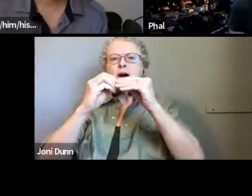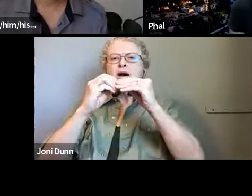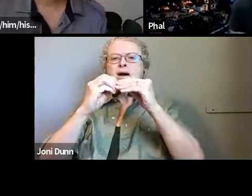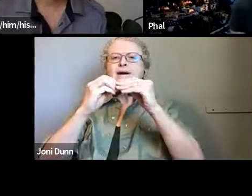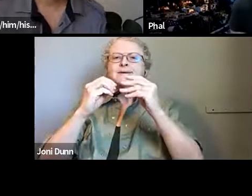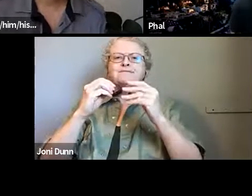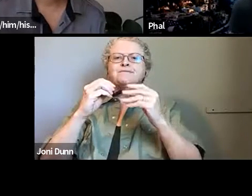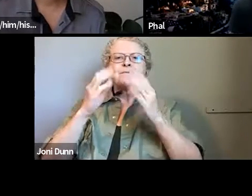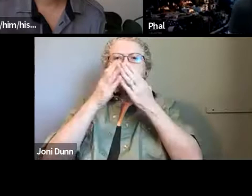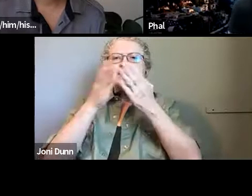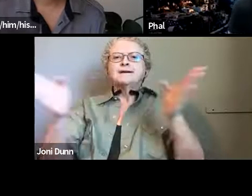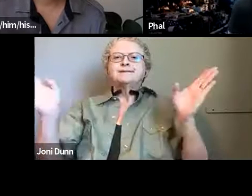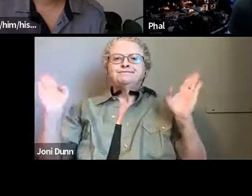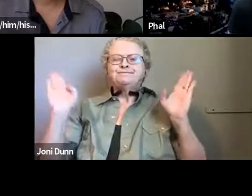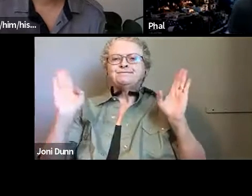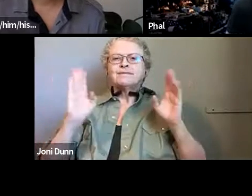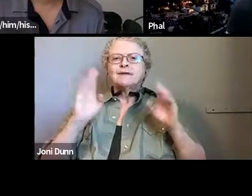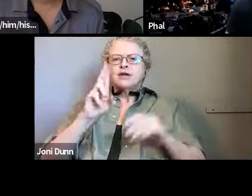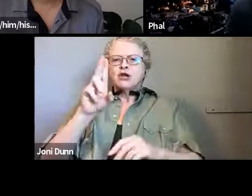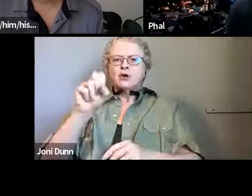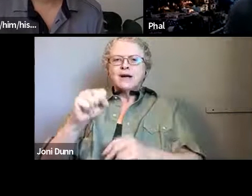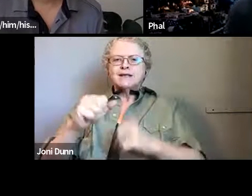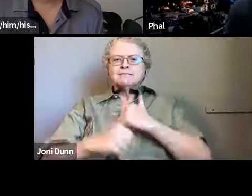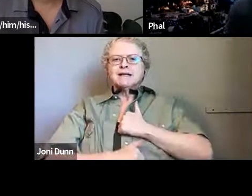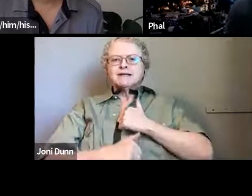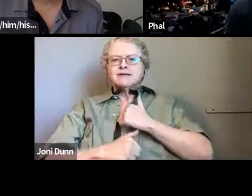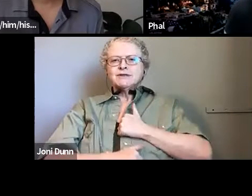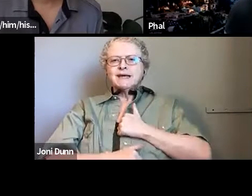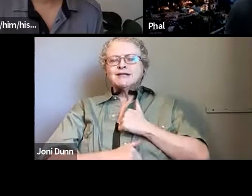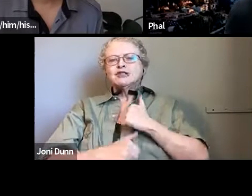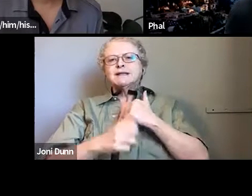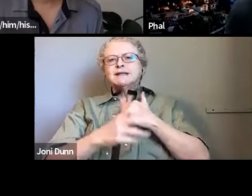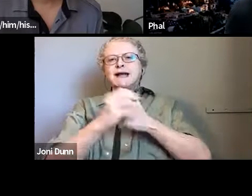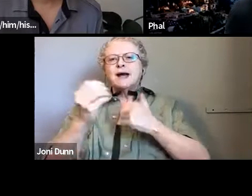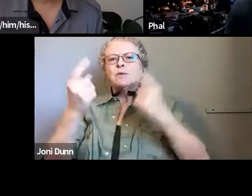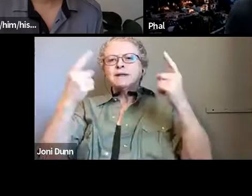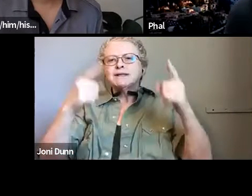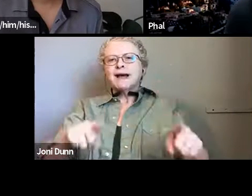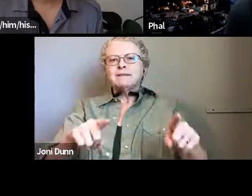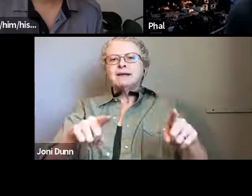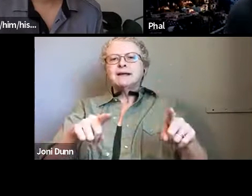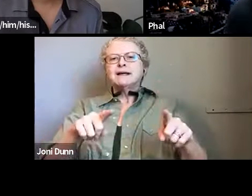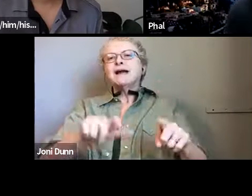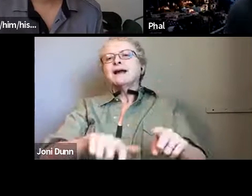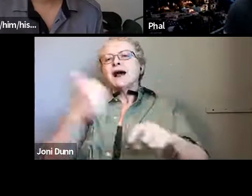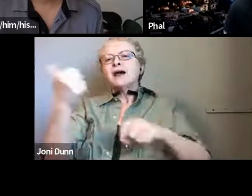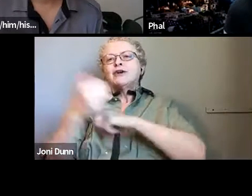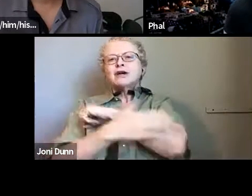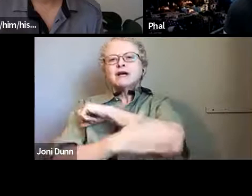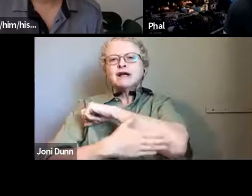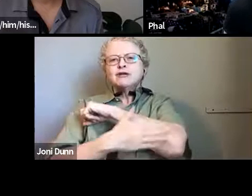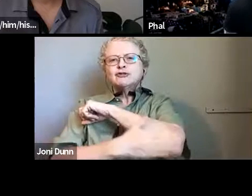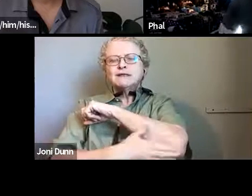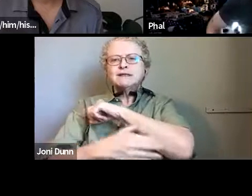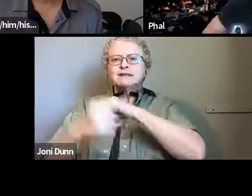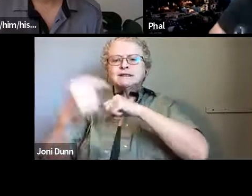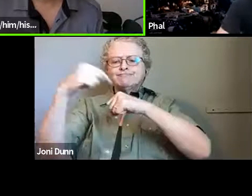of US militarization and what's also happening abroad as well in terms of how we're thinking about